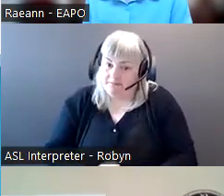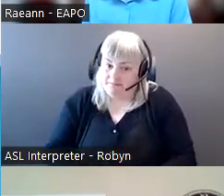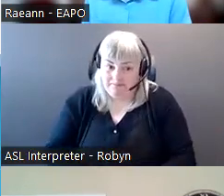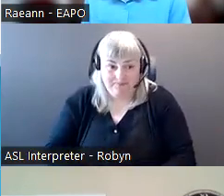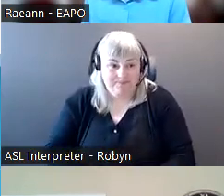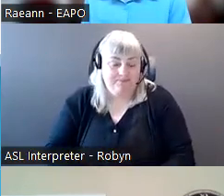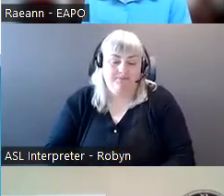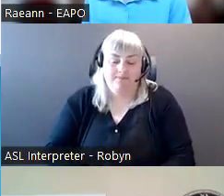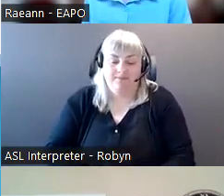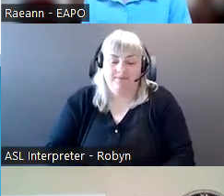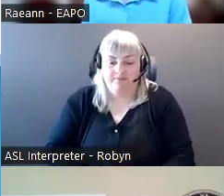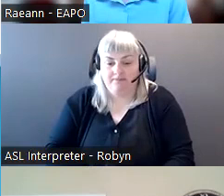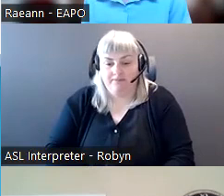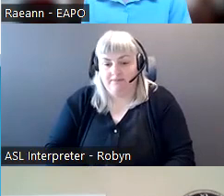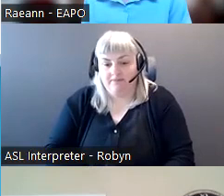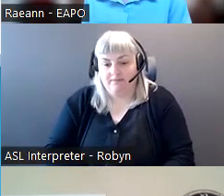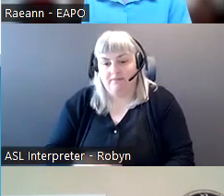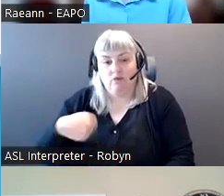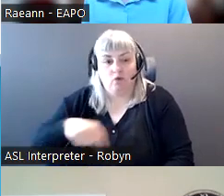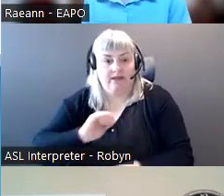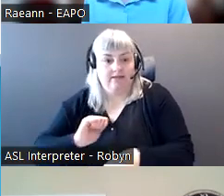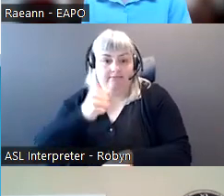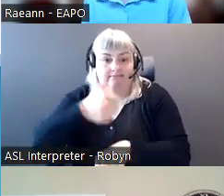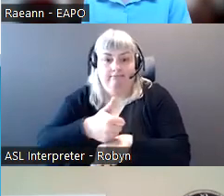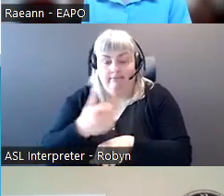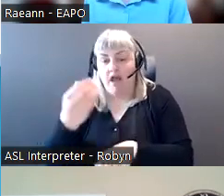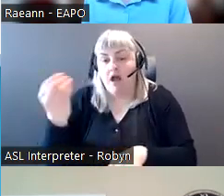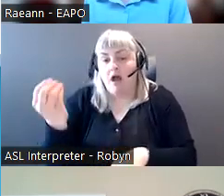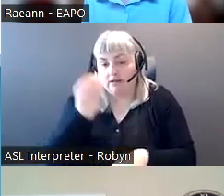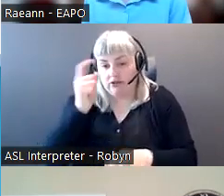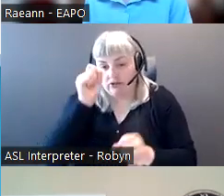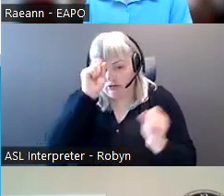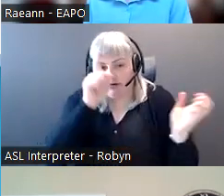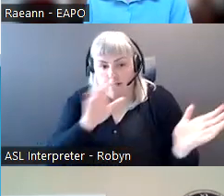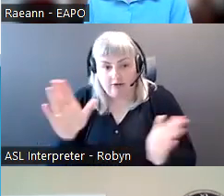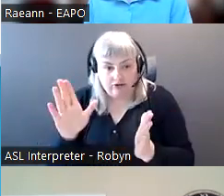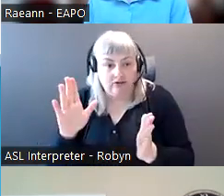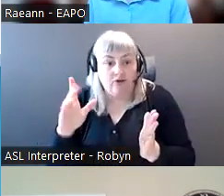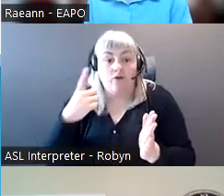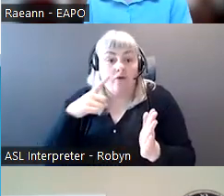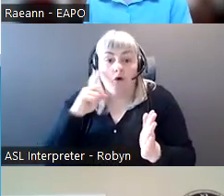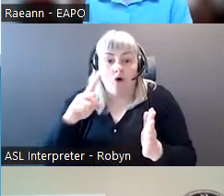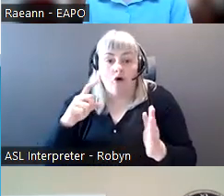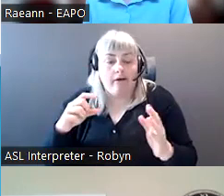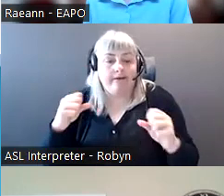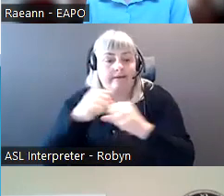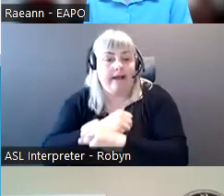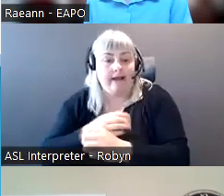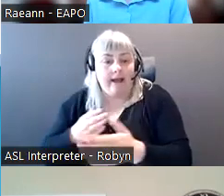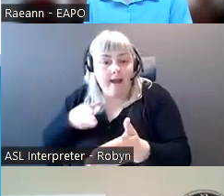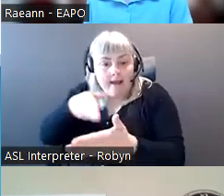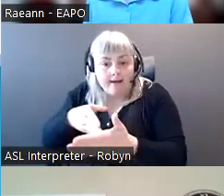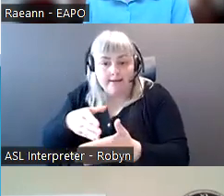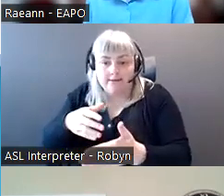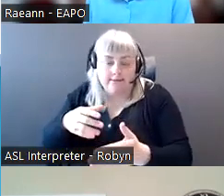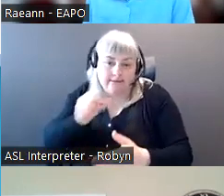We were given the mandate to implement Ontario's strategy to combat elder abuse in 2003, and we continue to do that